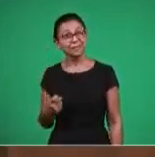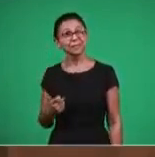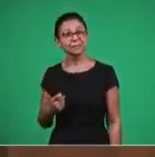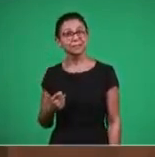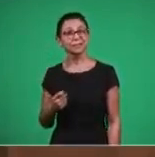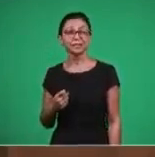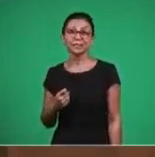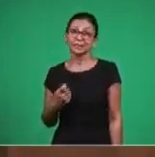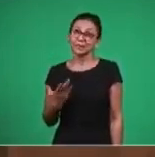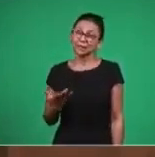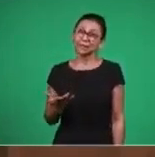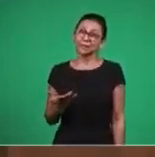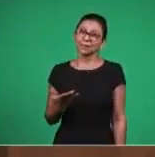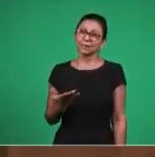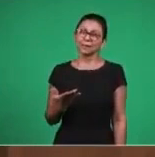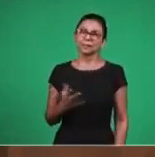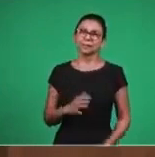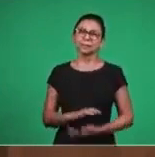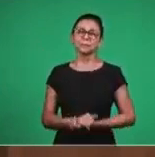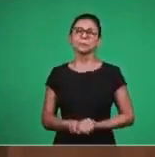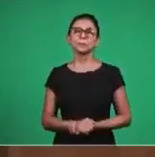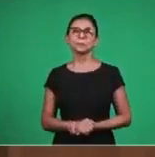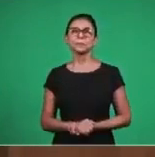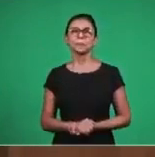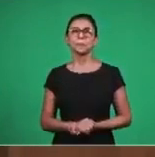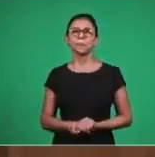in what we always say. We are not interested